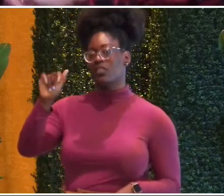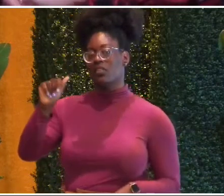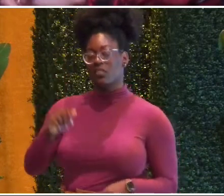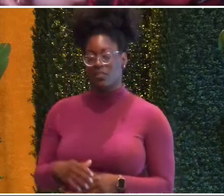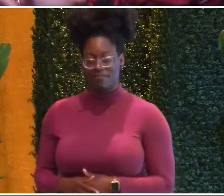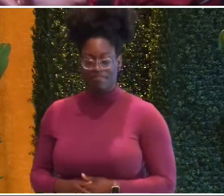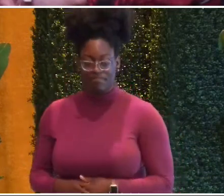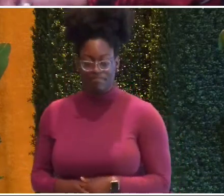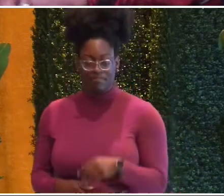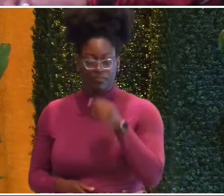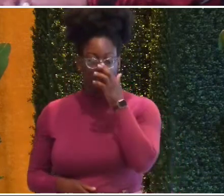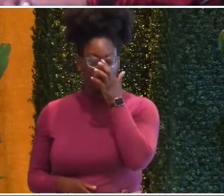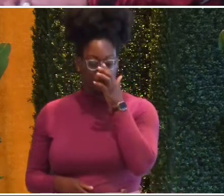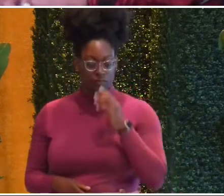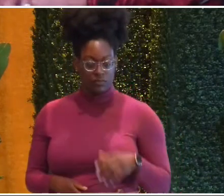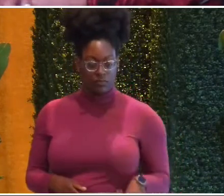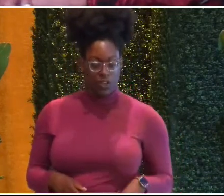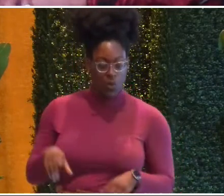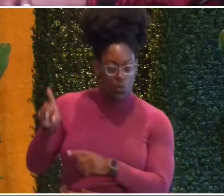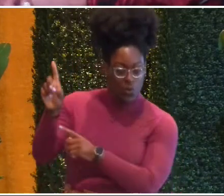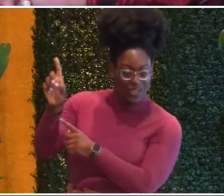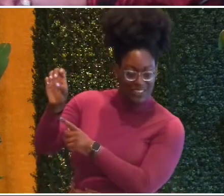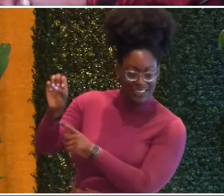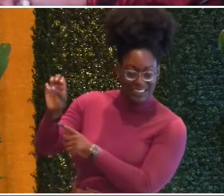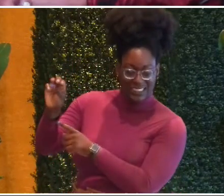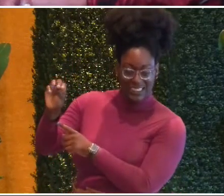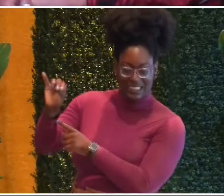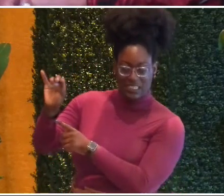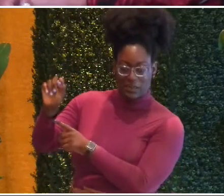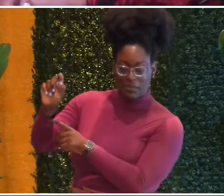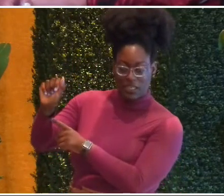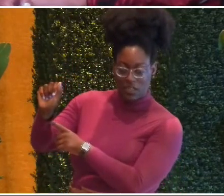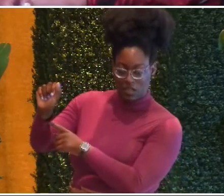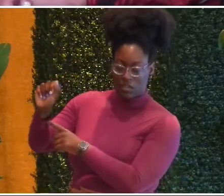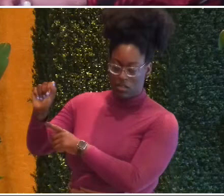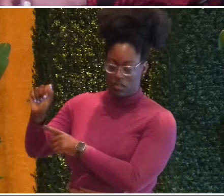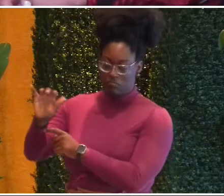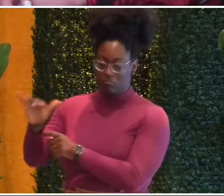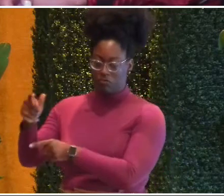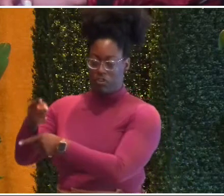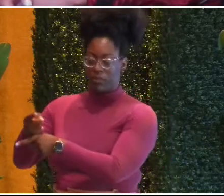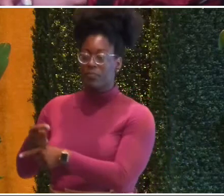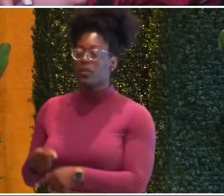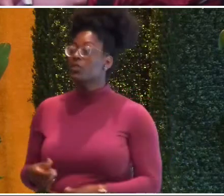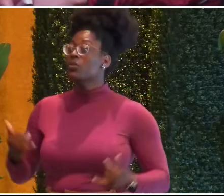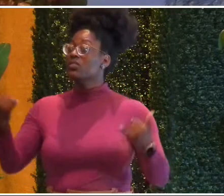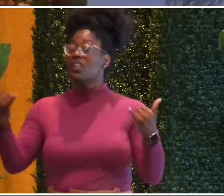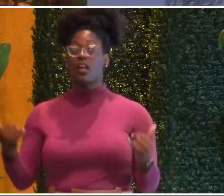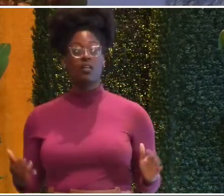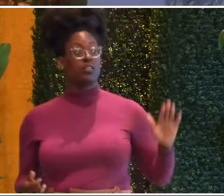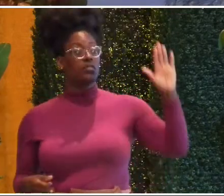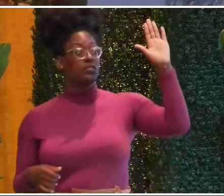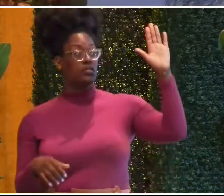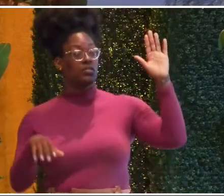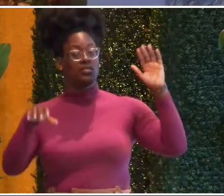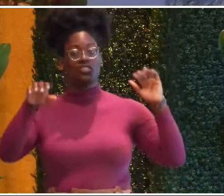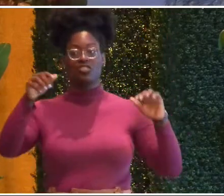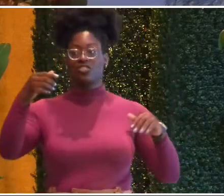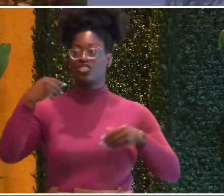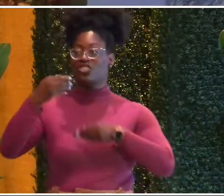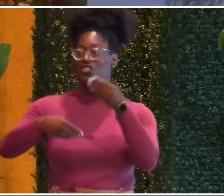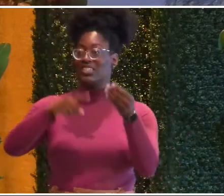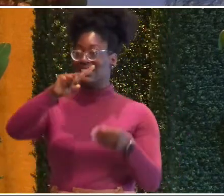question. Sadly, we're short on time, but is Gen Z in the building? We got young people in the building? Okay, so we have some young people, and